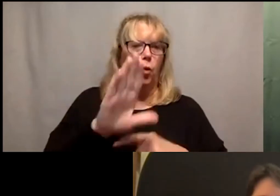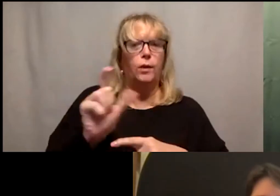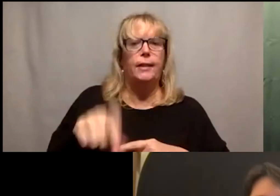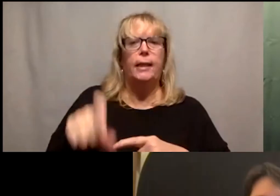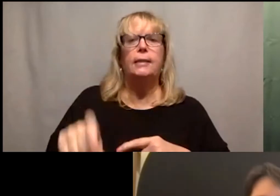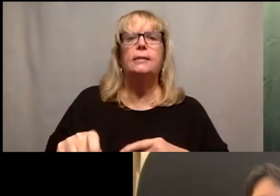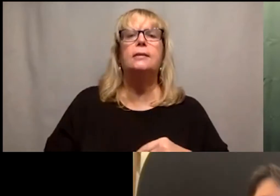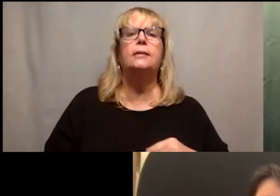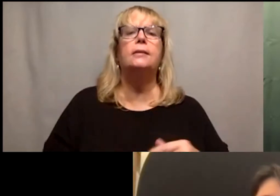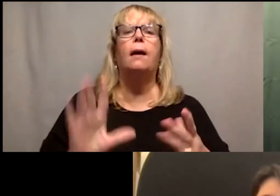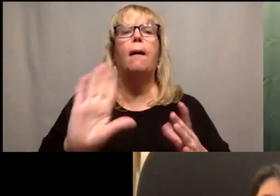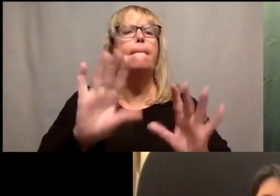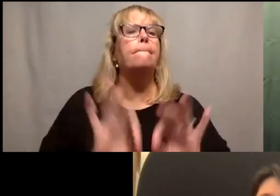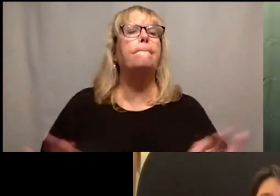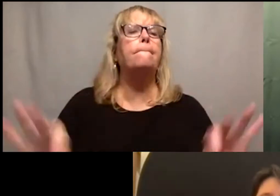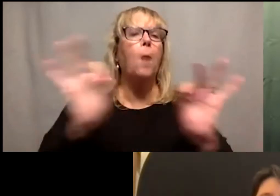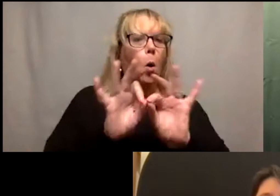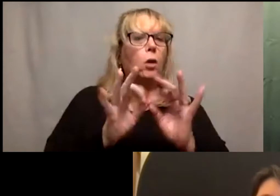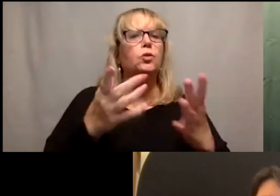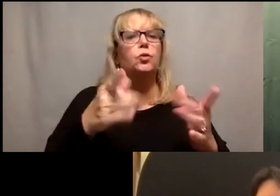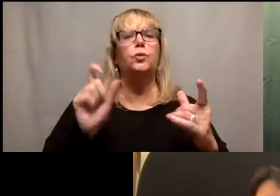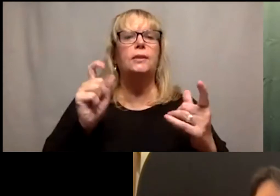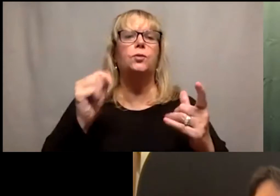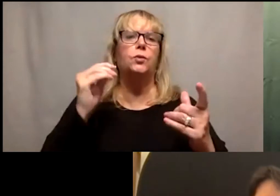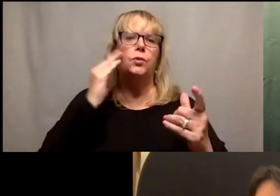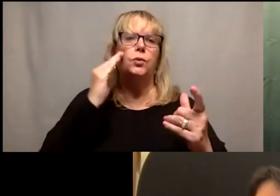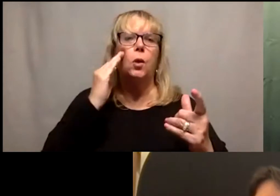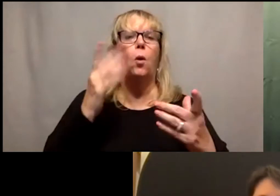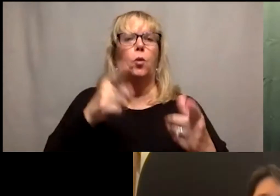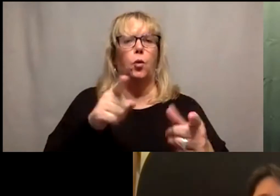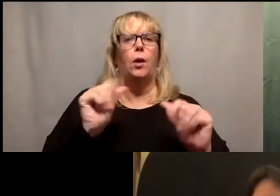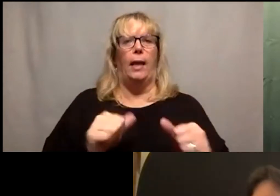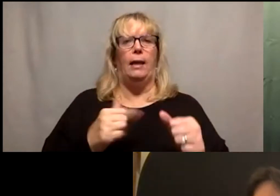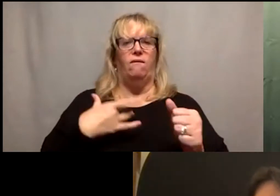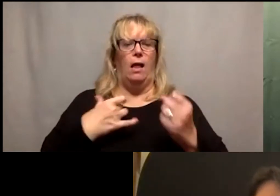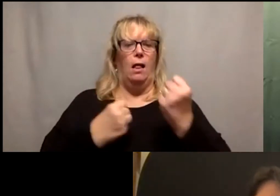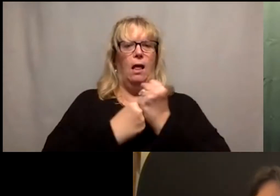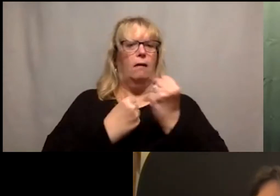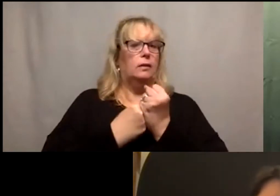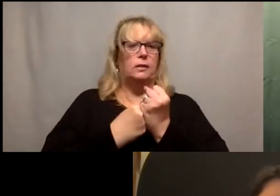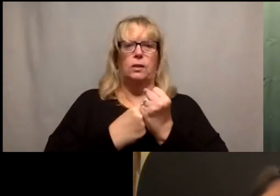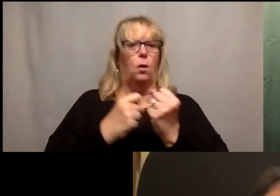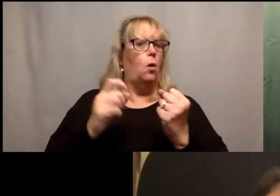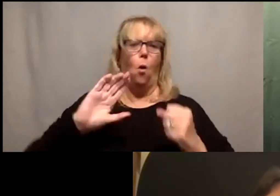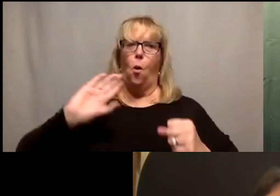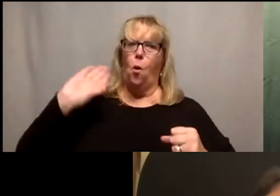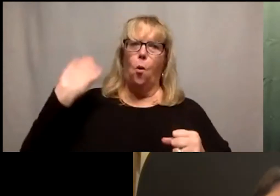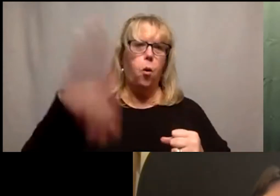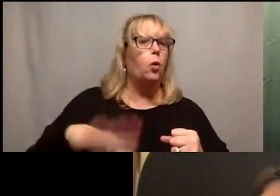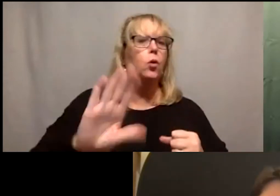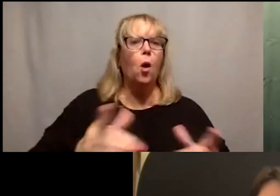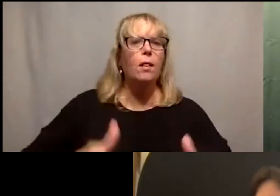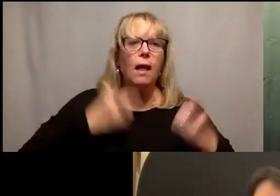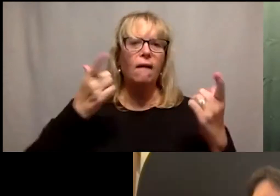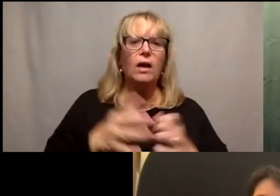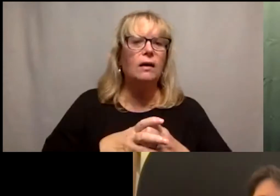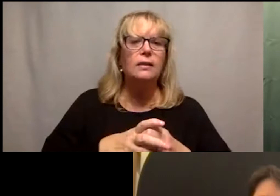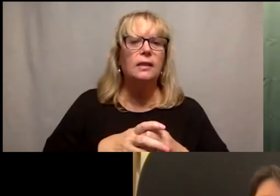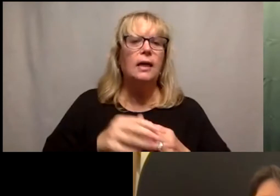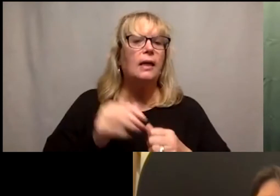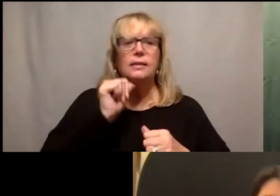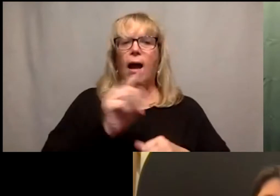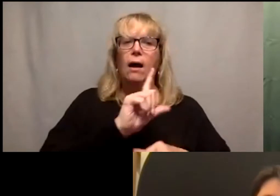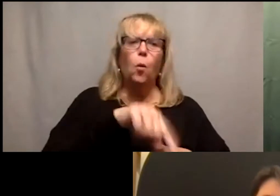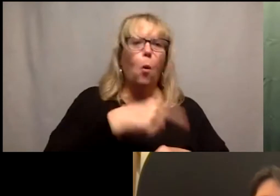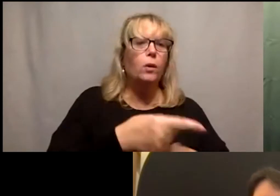The key thing, though, is knowing that you're going to have to advocate for your whole life. It's not just in school.